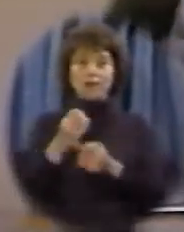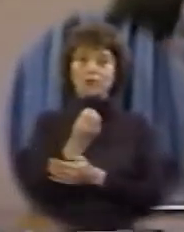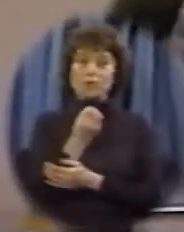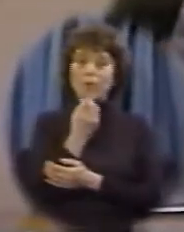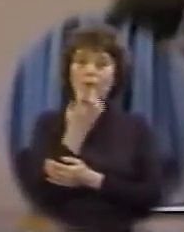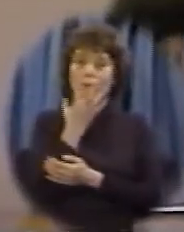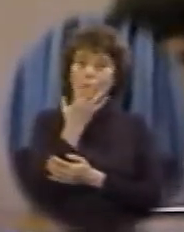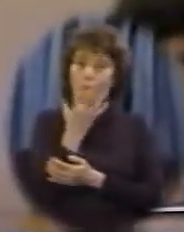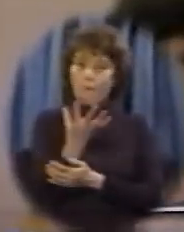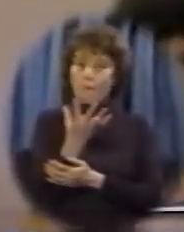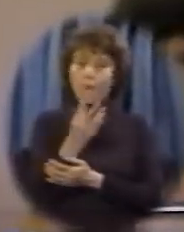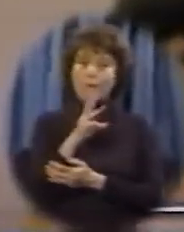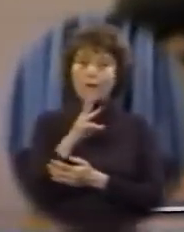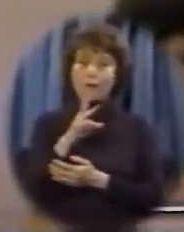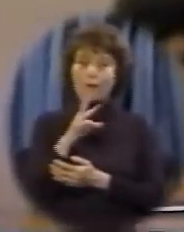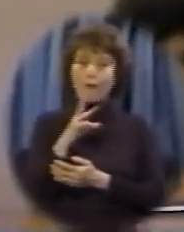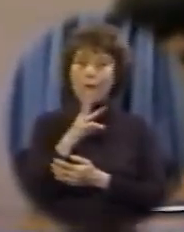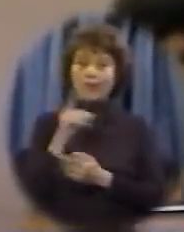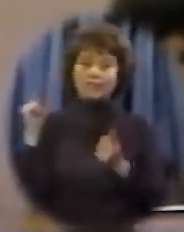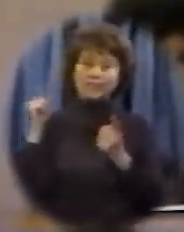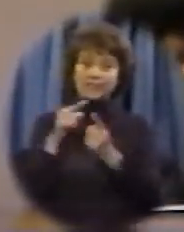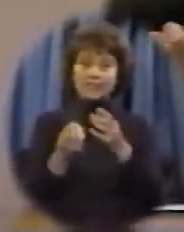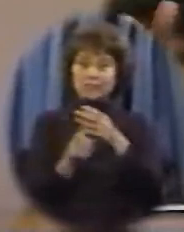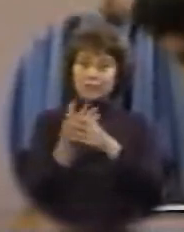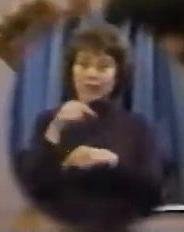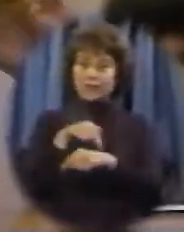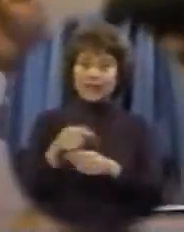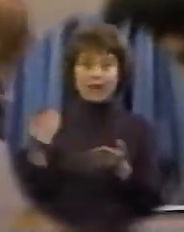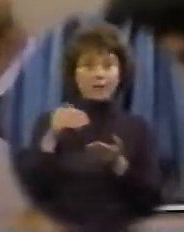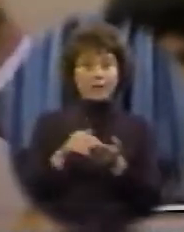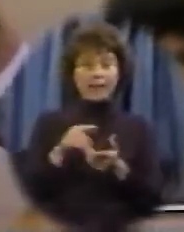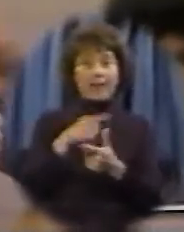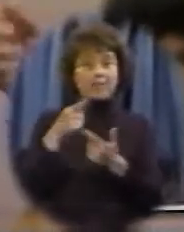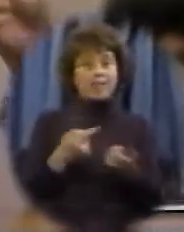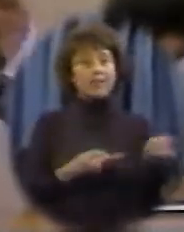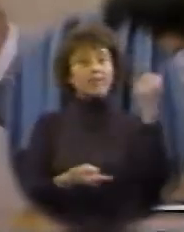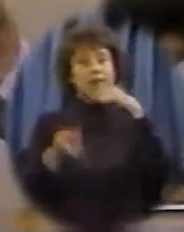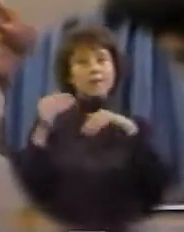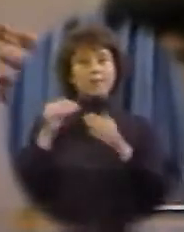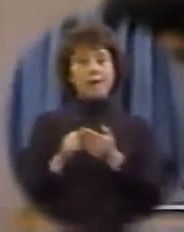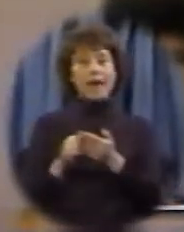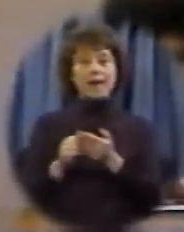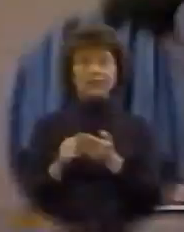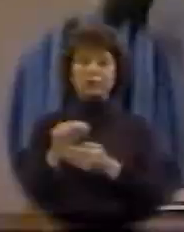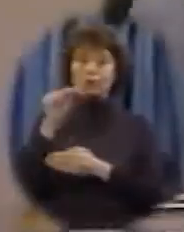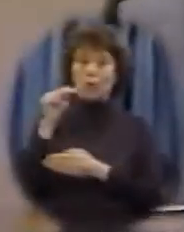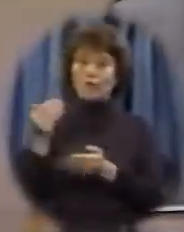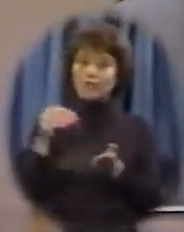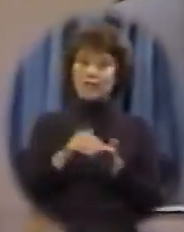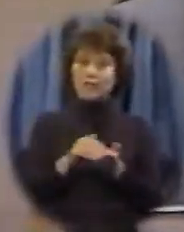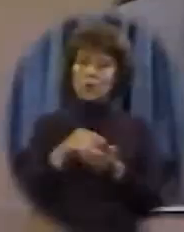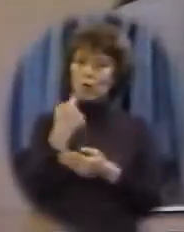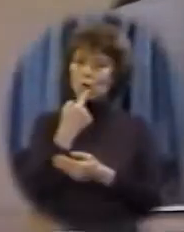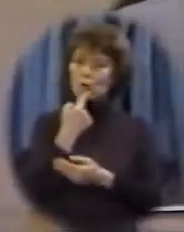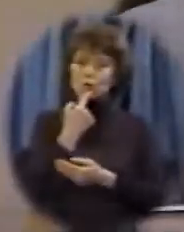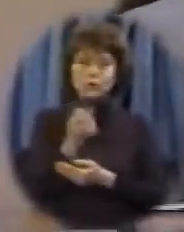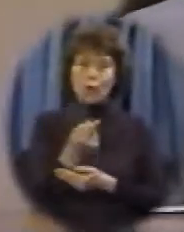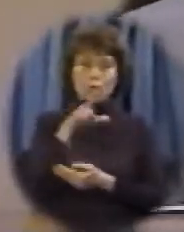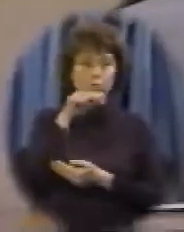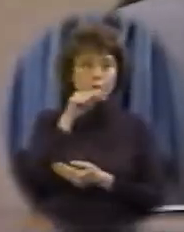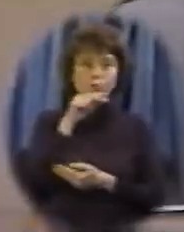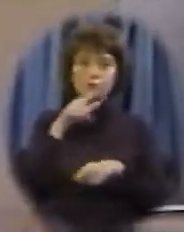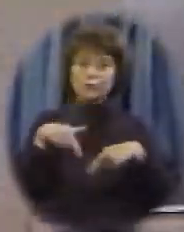to bathe their breasts in the warm waters of spring, and then they turn and come back again. Who told that goose to go south in the winter and